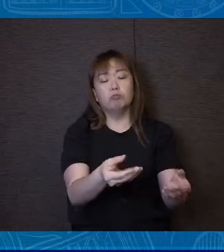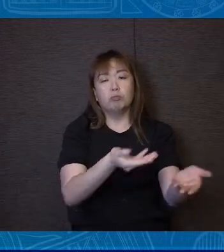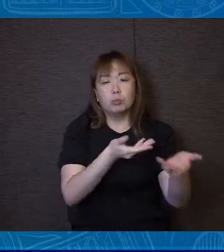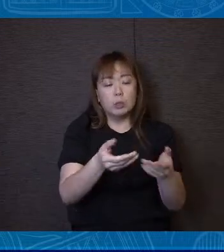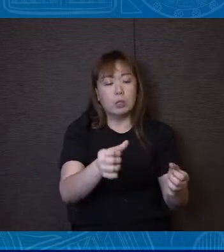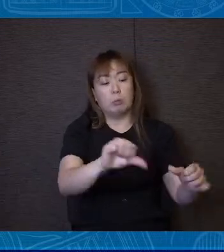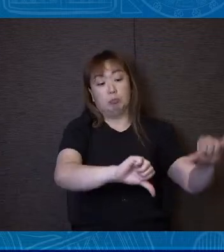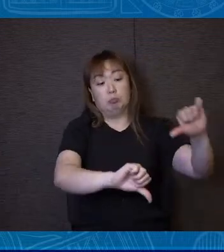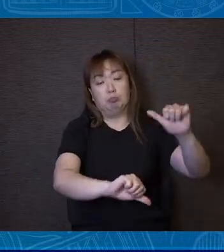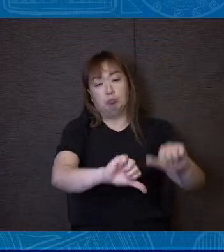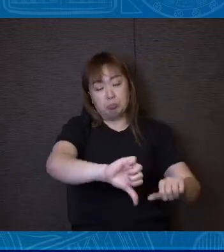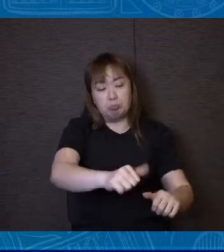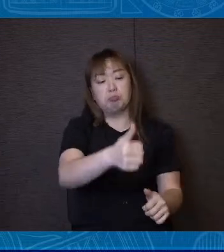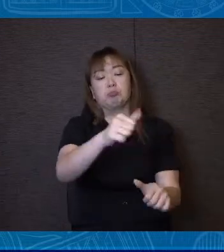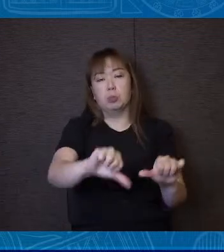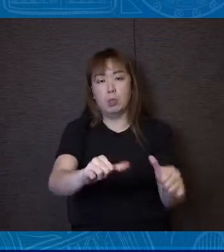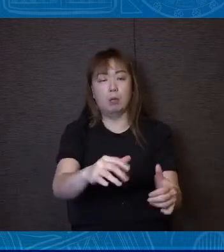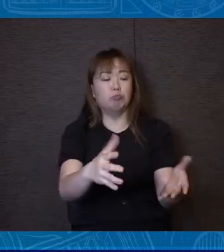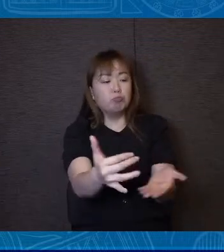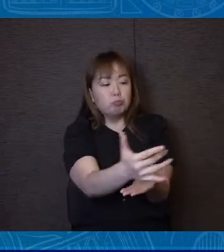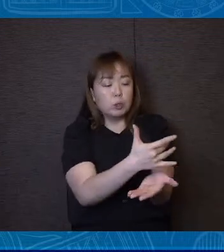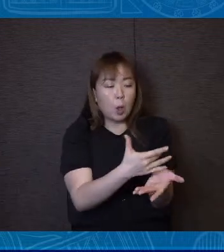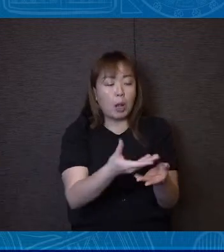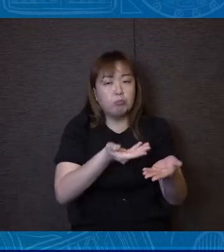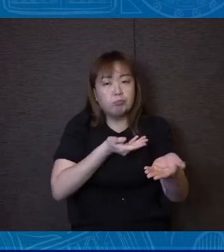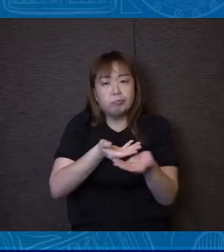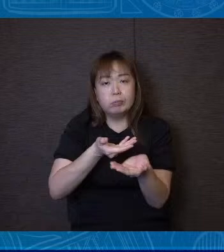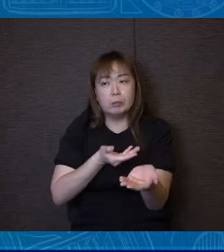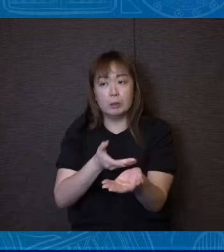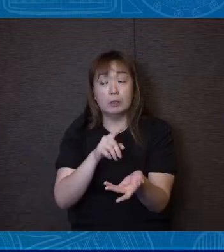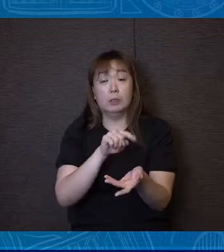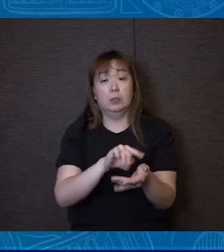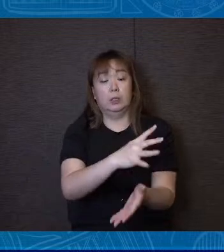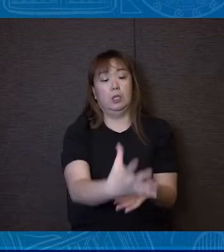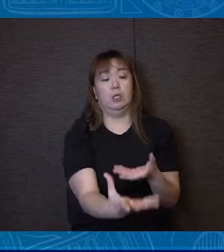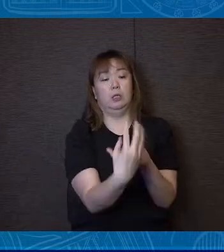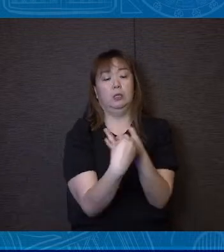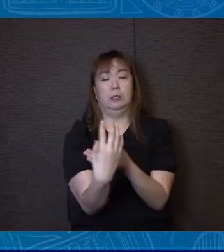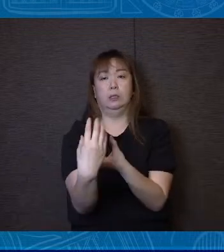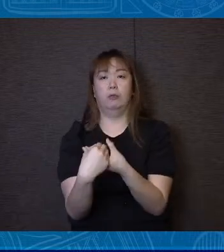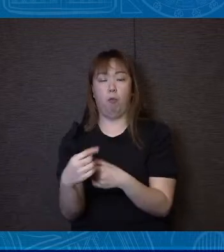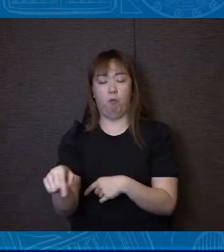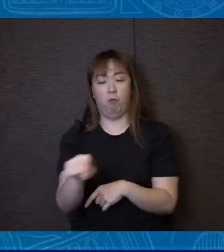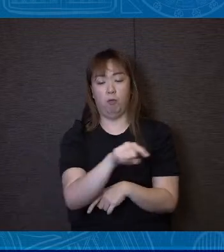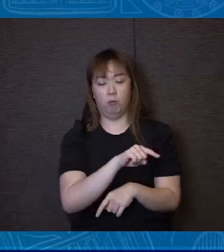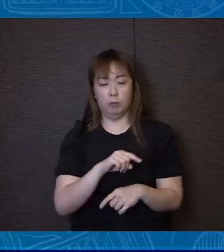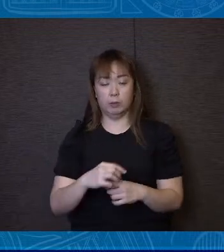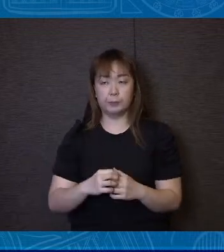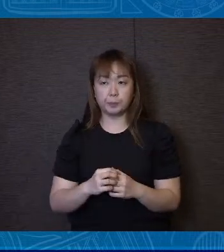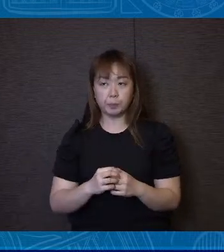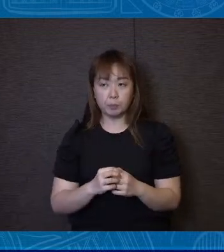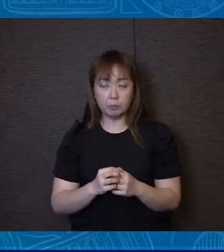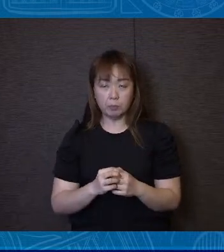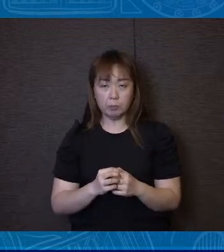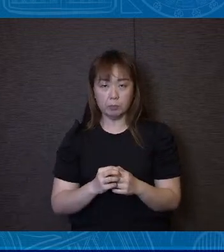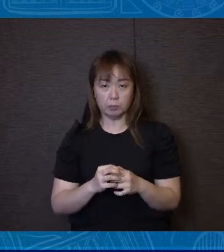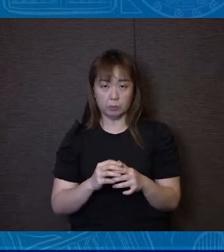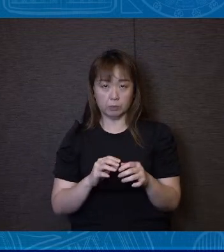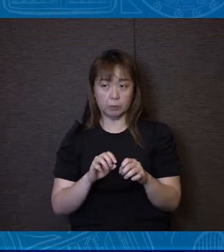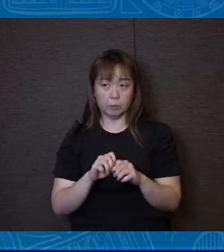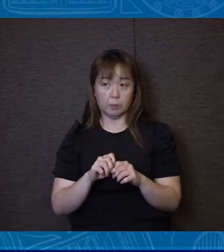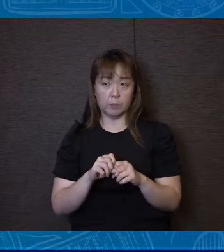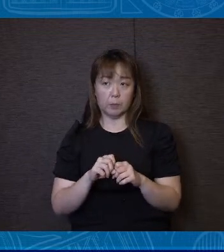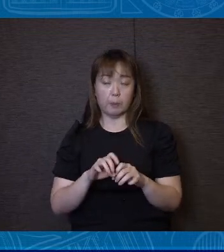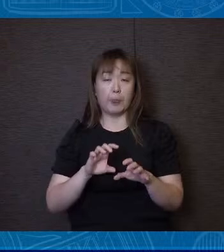for these people, that their voice is heard and that they are involved from the beginning into the